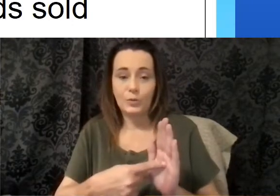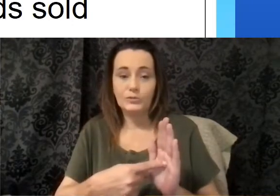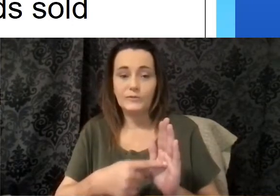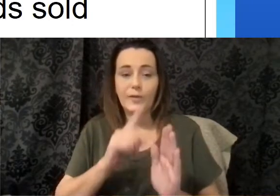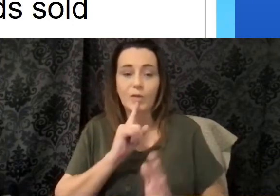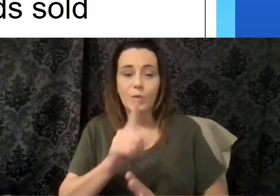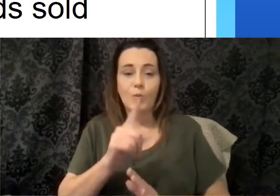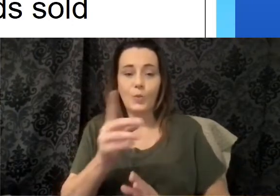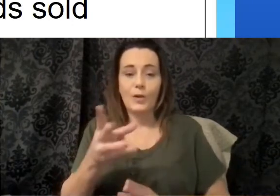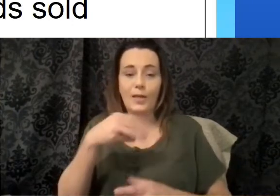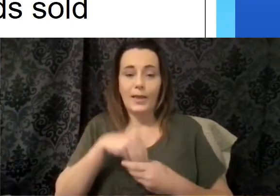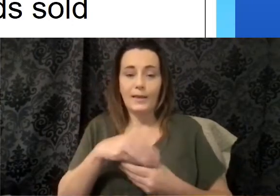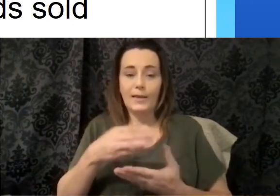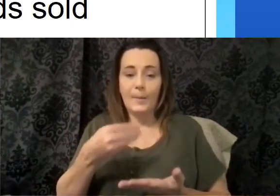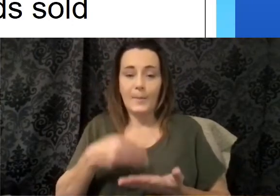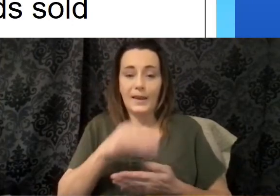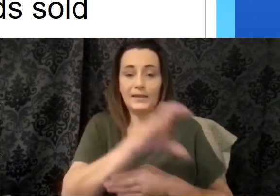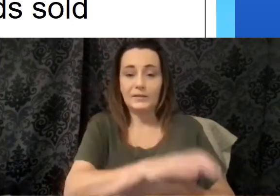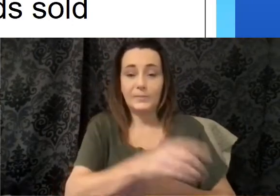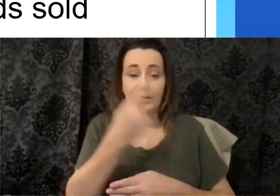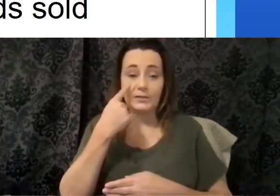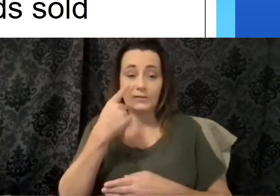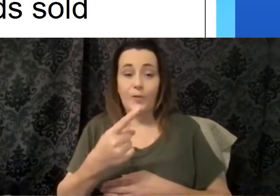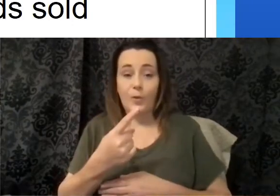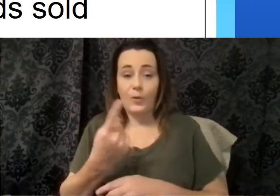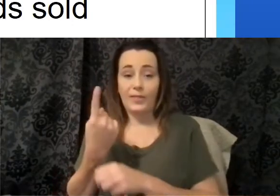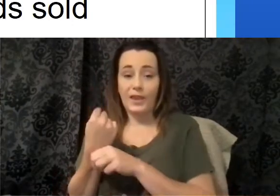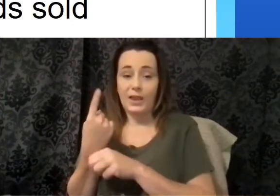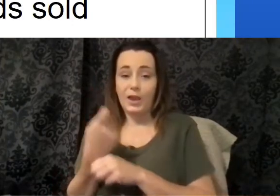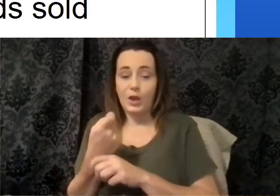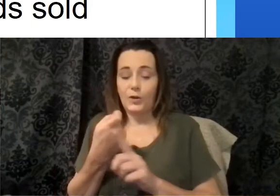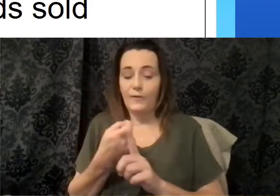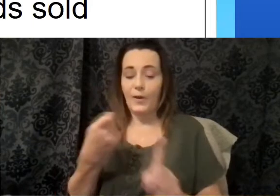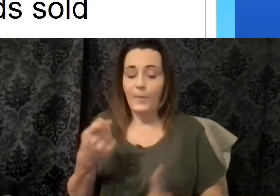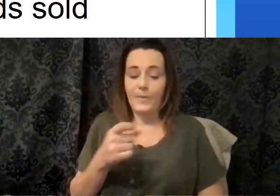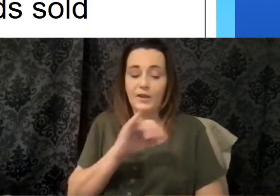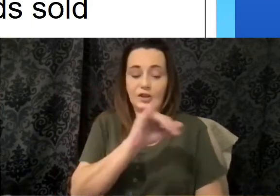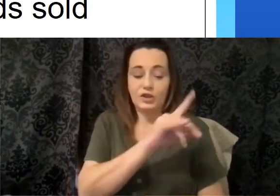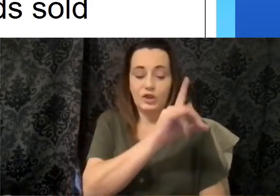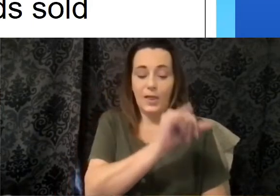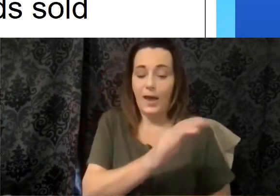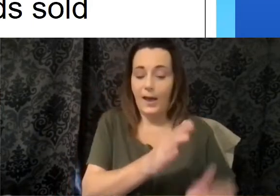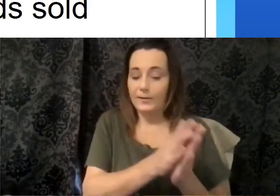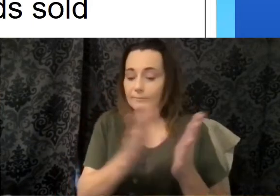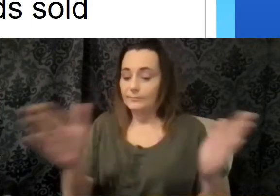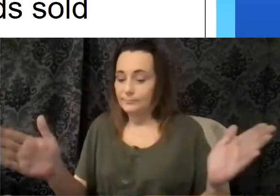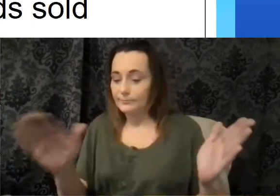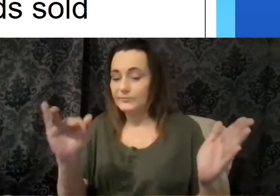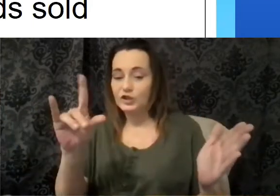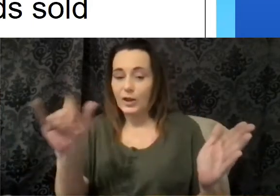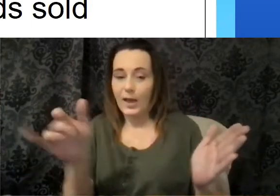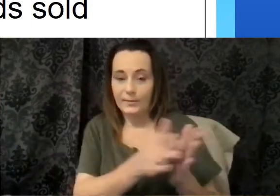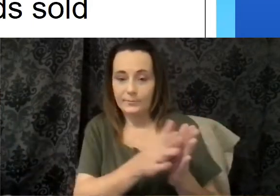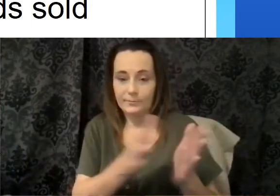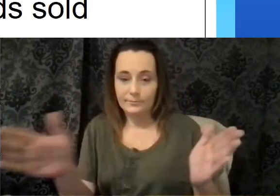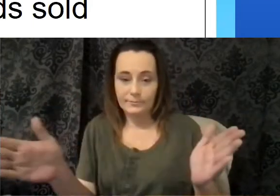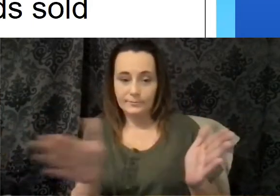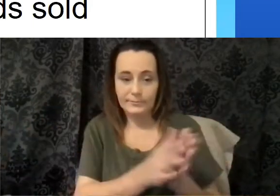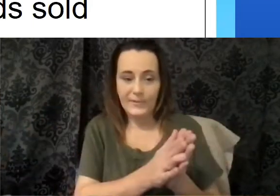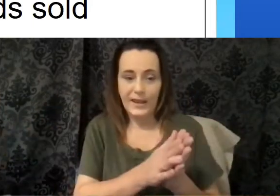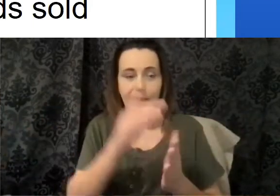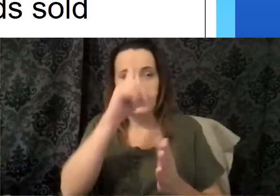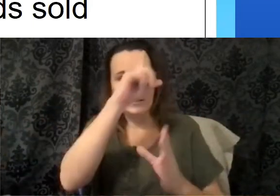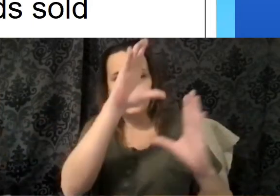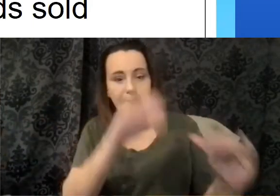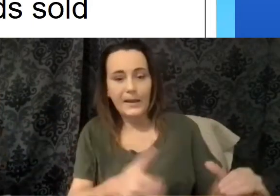previous fiscal year. And our fiscal year runs from July to July. And it also anticipates any trends.